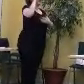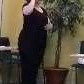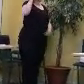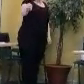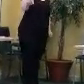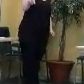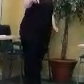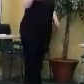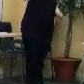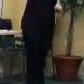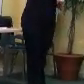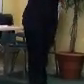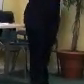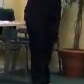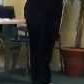on.